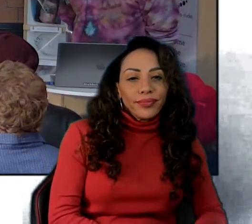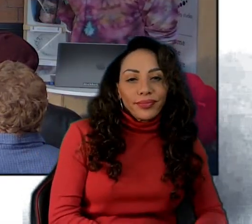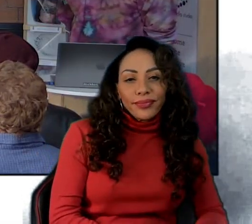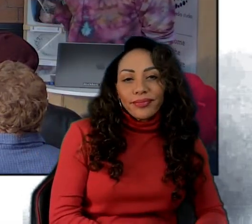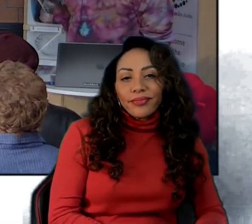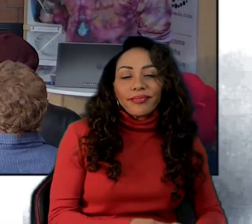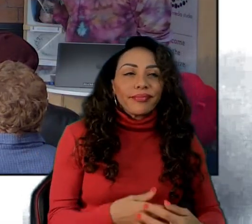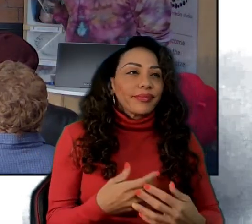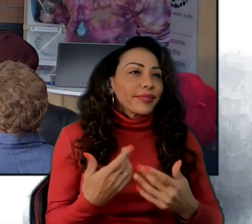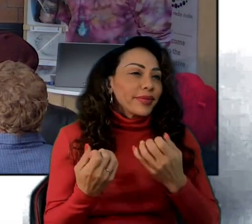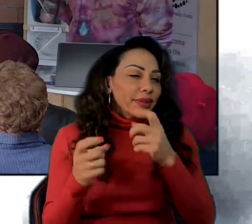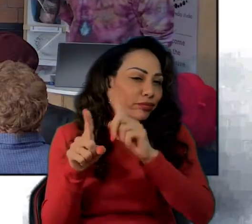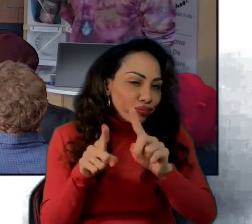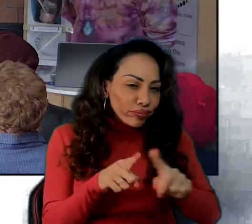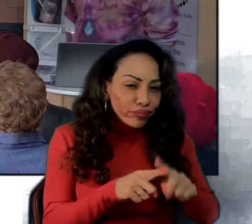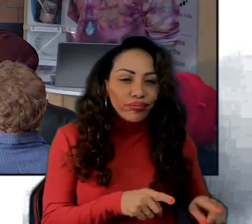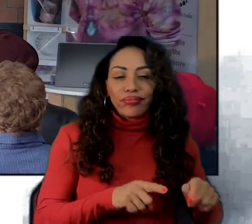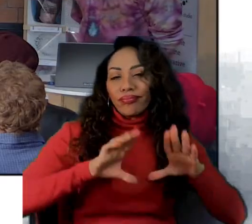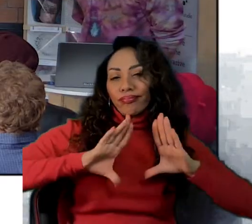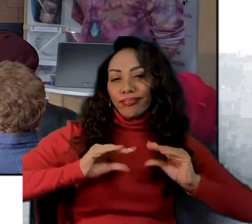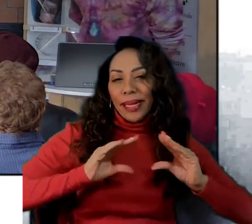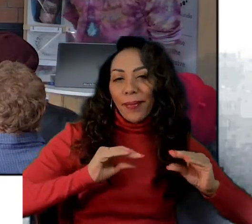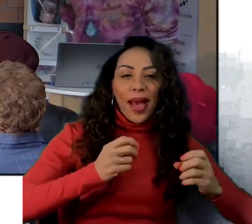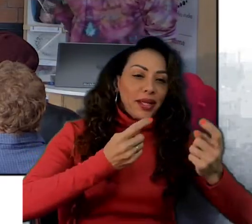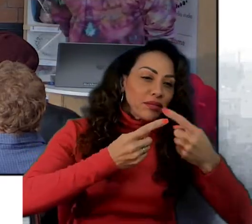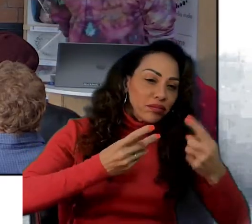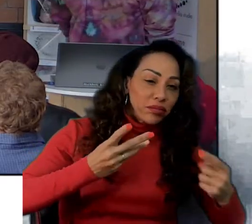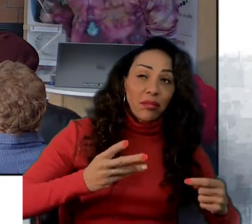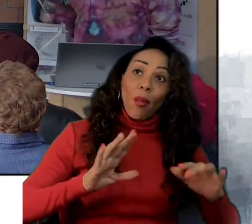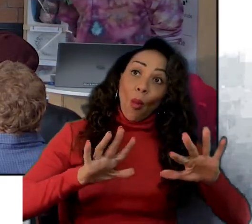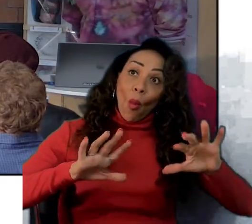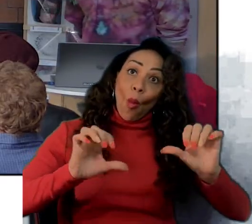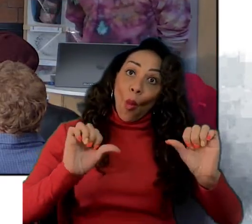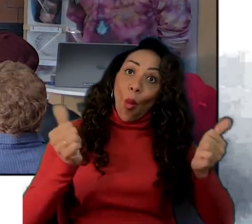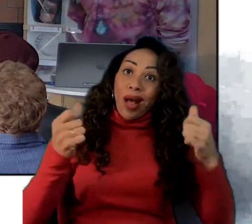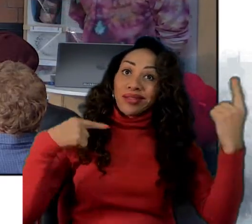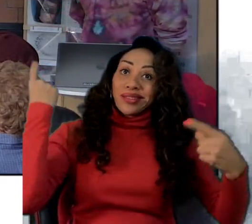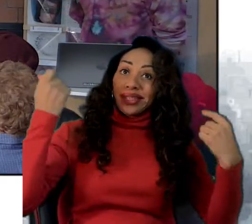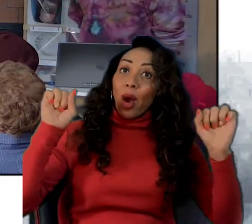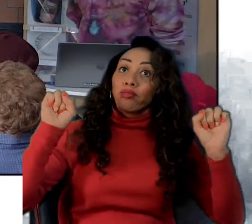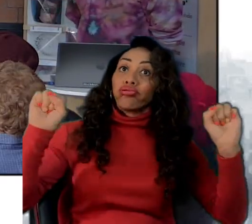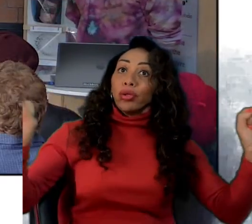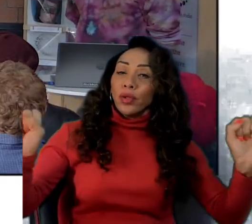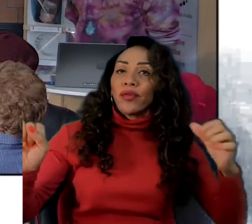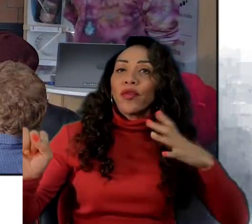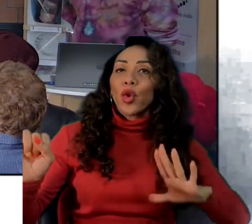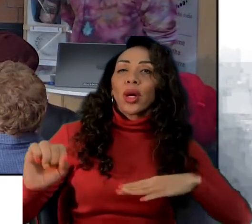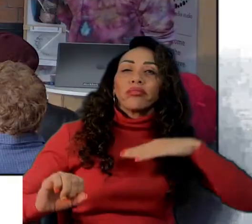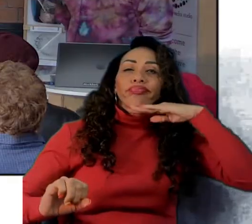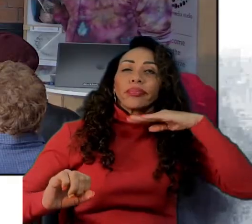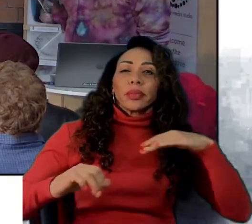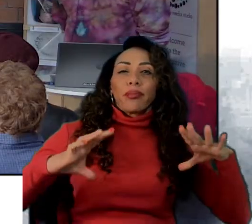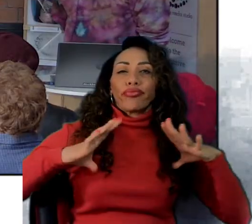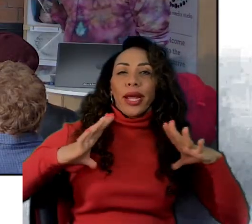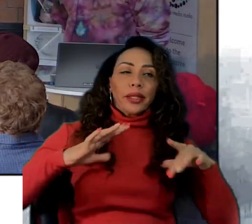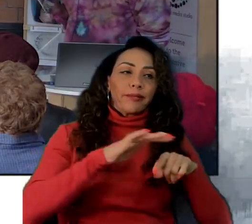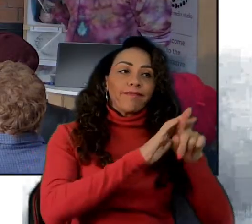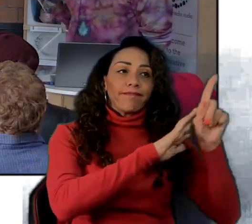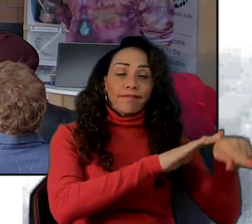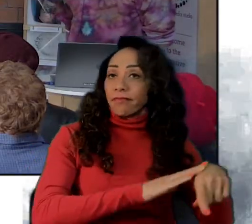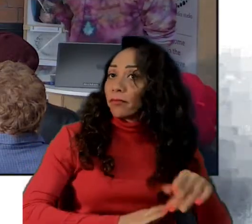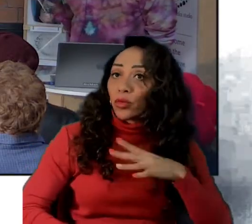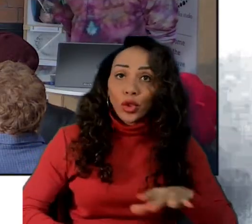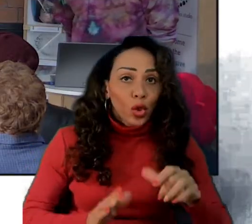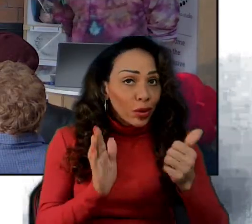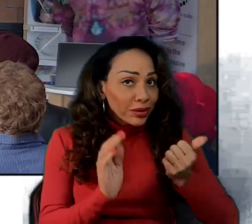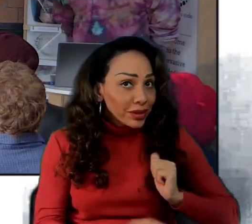and sofas, and it's reasonably well soundproofed. So if you need to take a break for anything, just pop in there. We are not expecting a fire drill